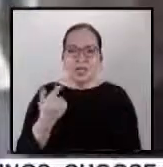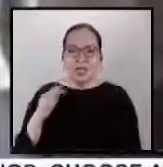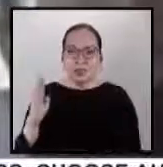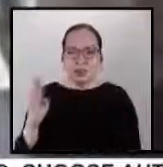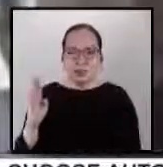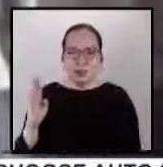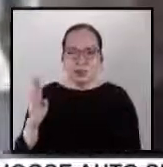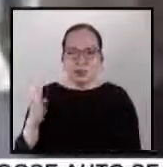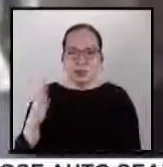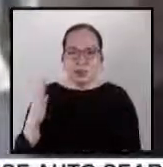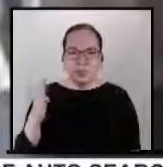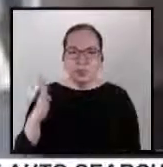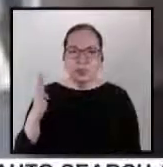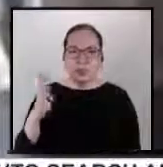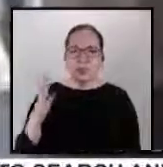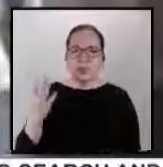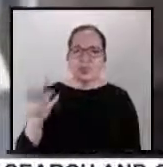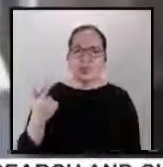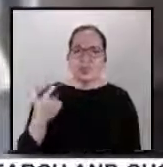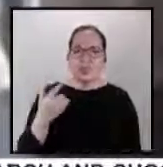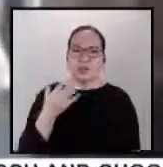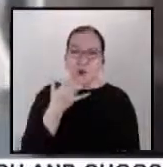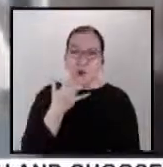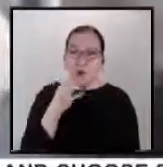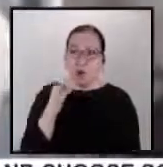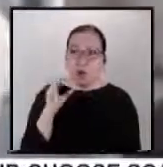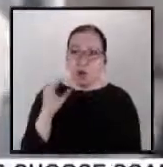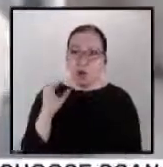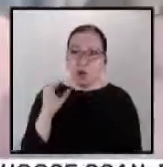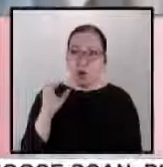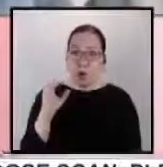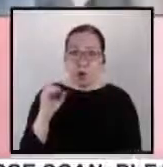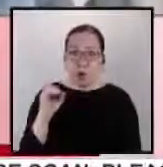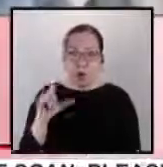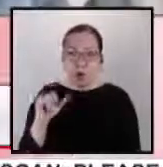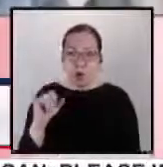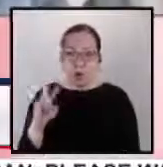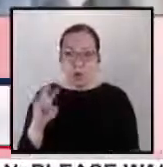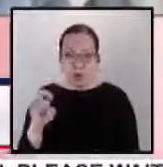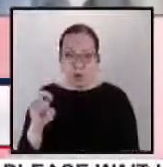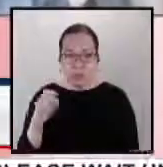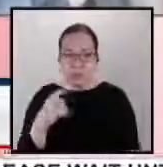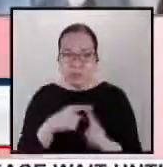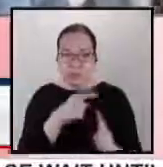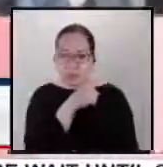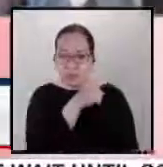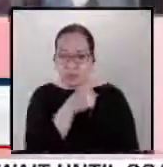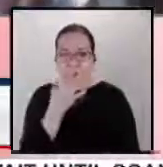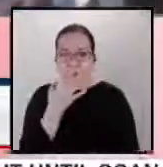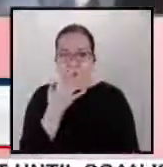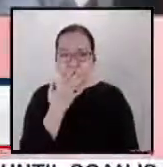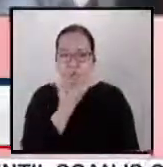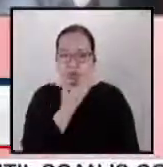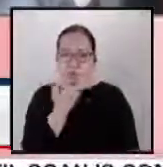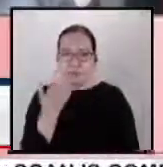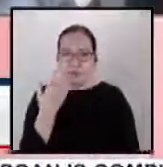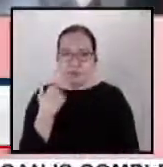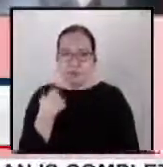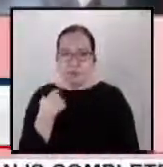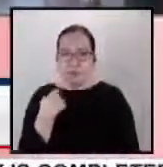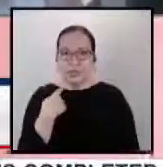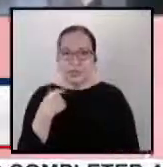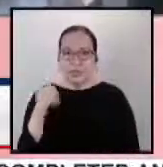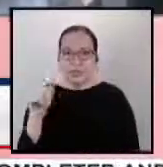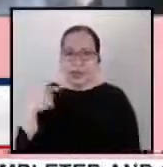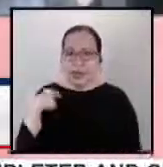colors of olive oil, and this one, this orchid flower, which is in the middle, there is a mauve color or kulay